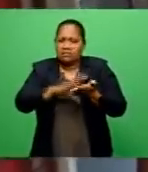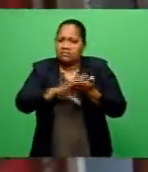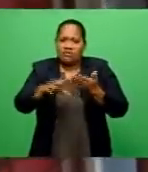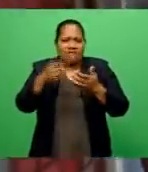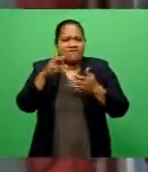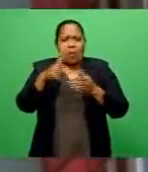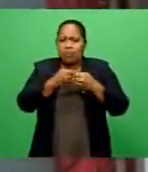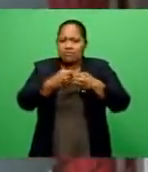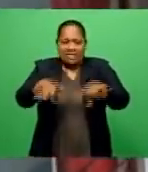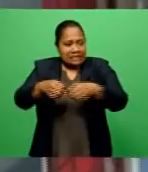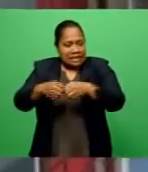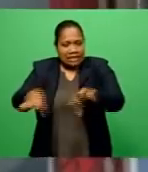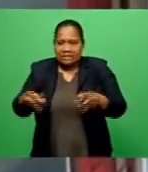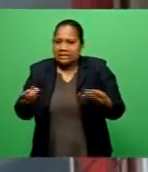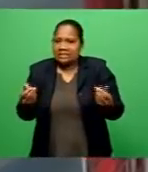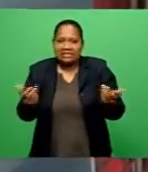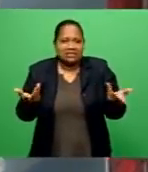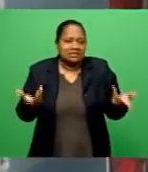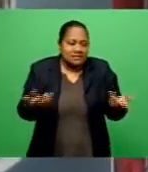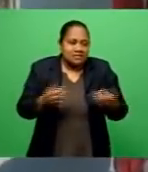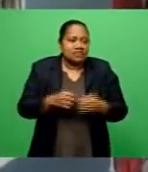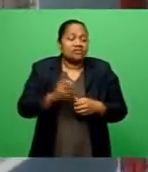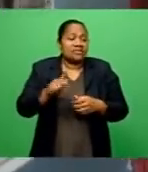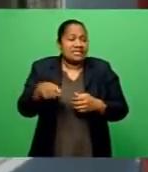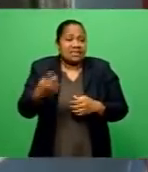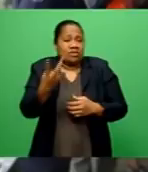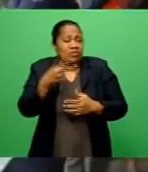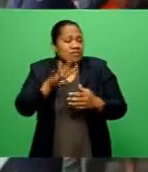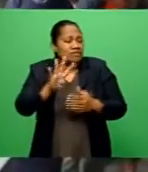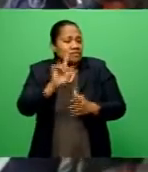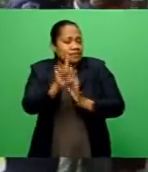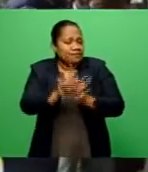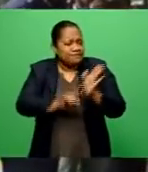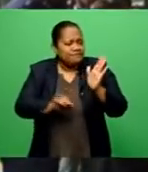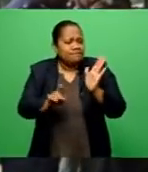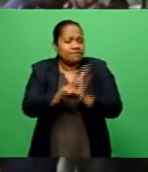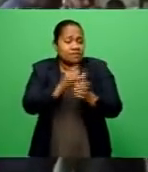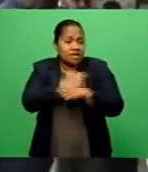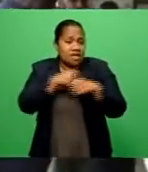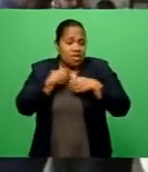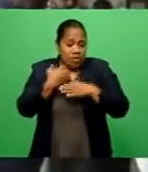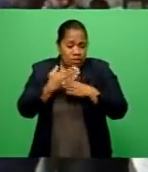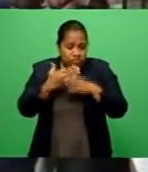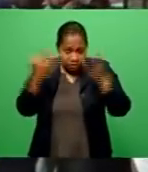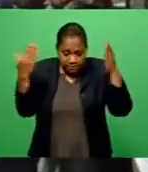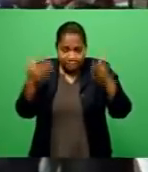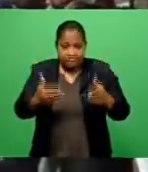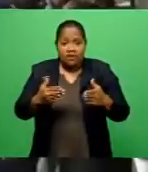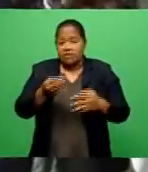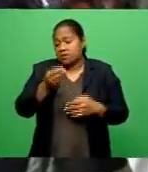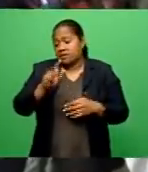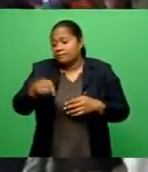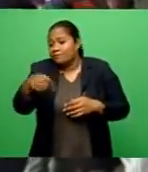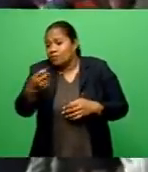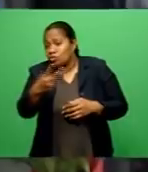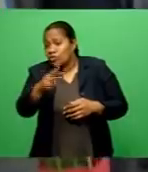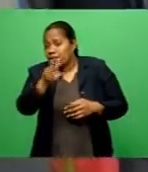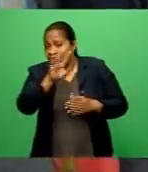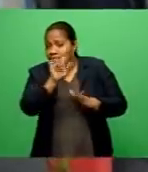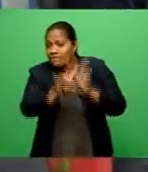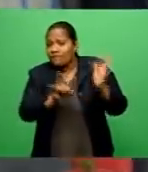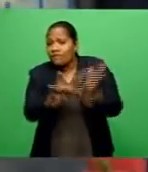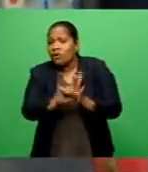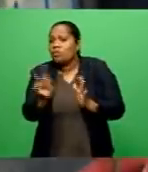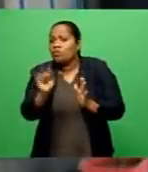is clear on government's plan for the next 24 hours. Our operational focus for the next 24 hours is